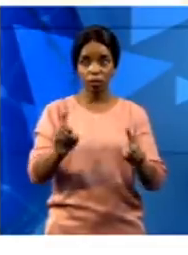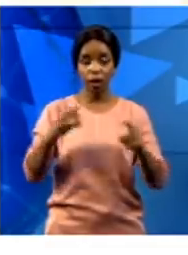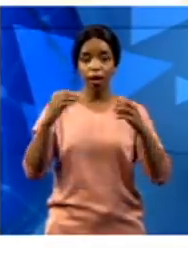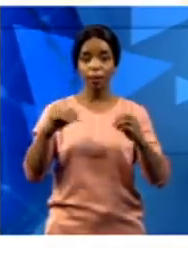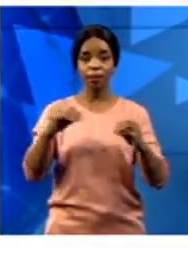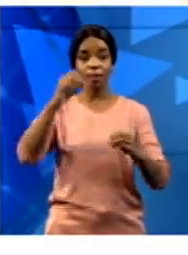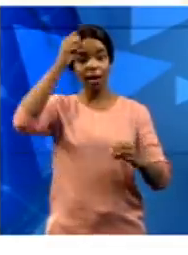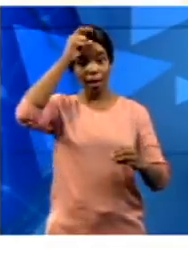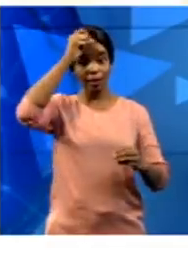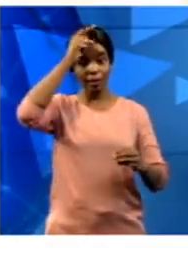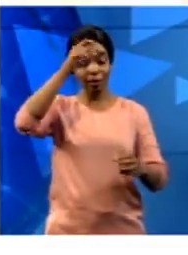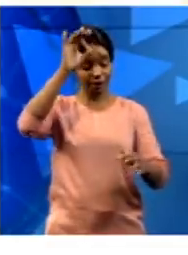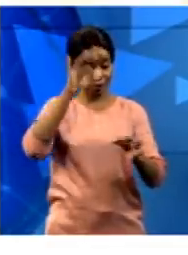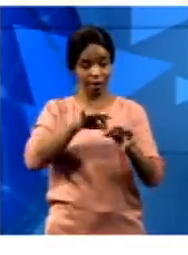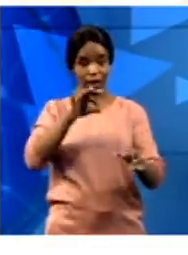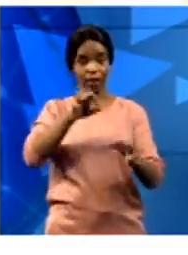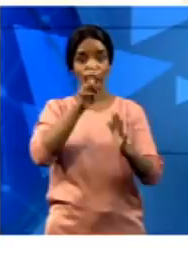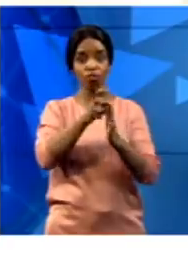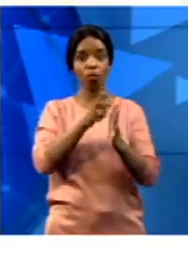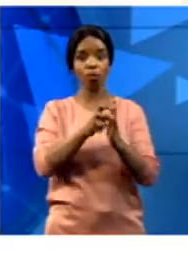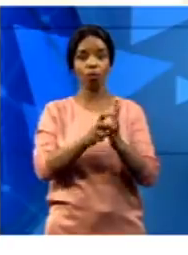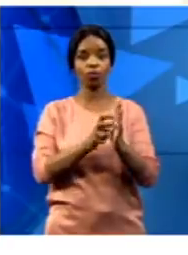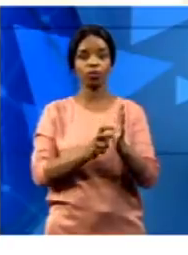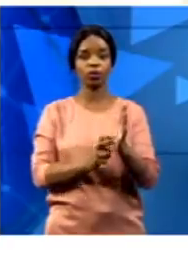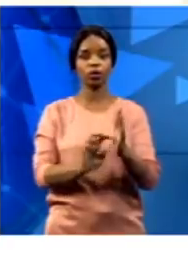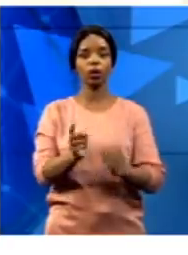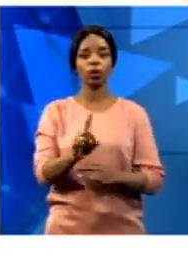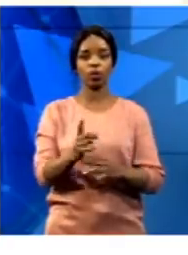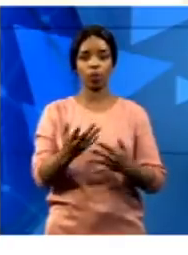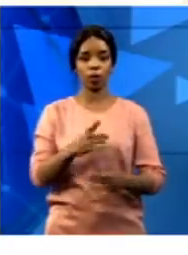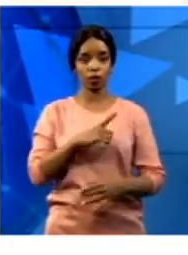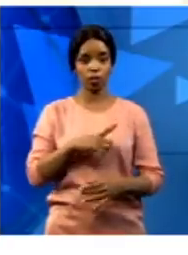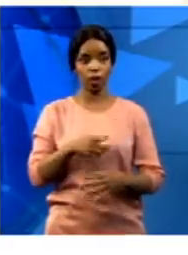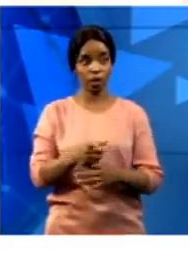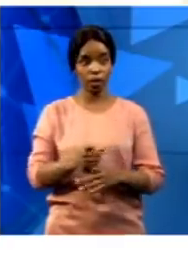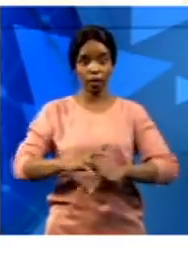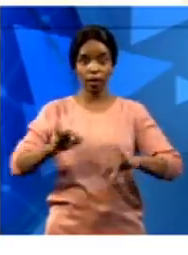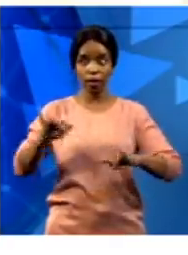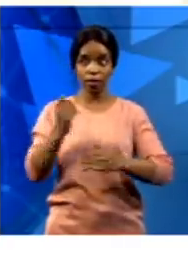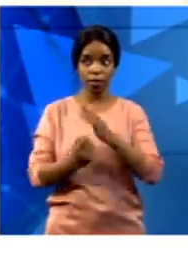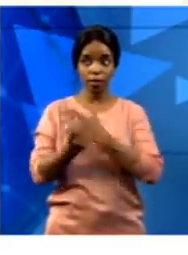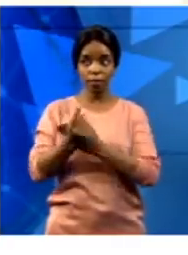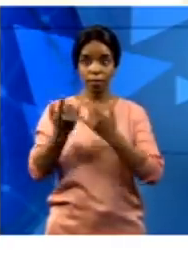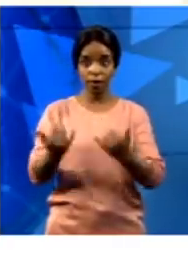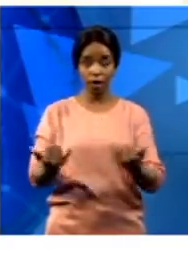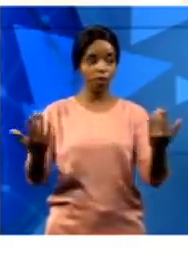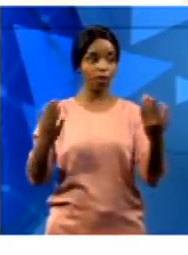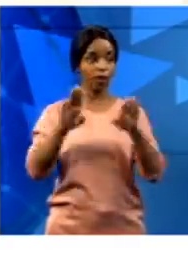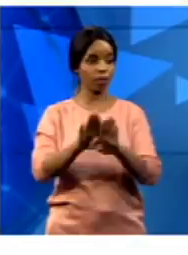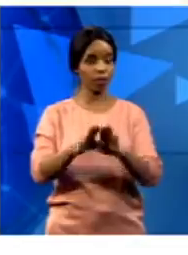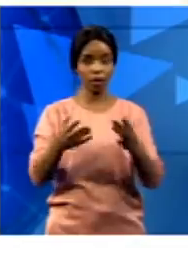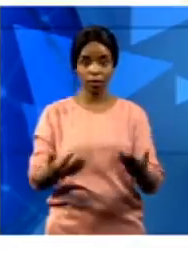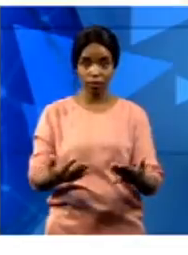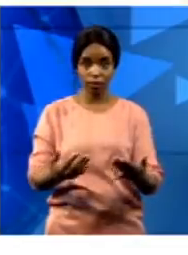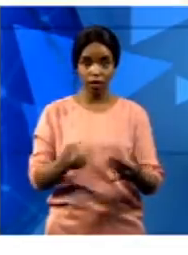exactly what the rules were as the crisis developed and as the lockdown fell into place. The next step is this